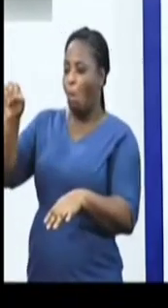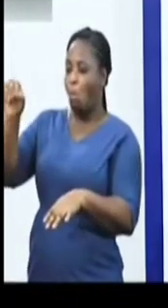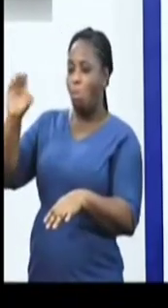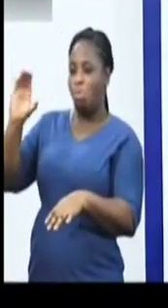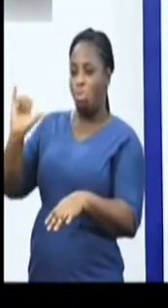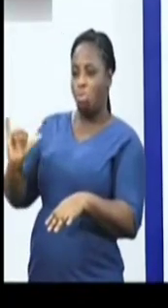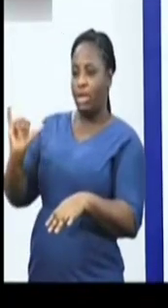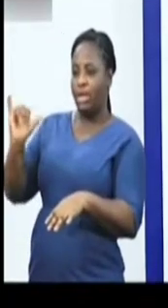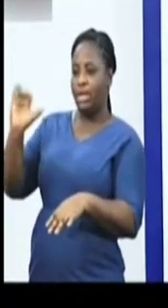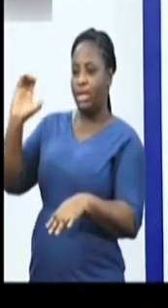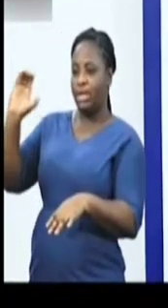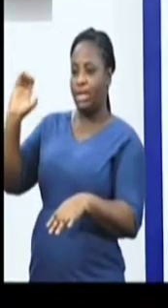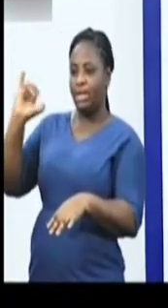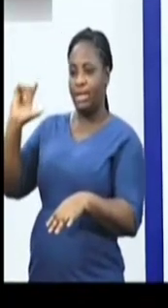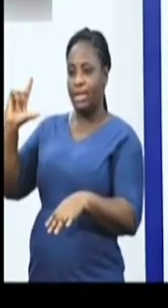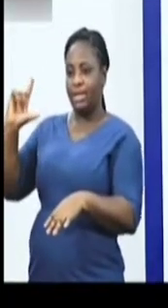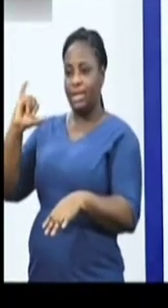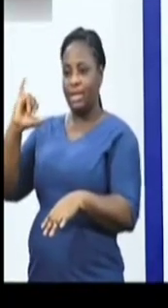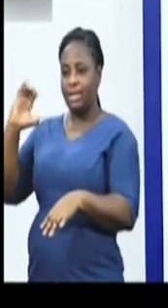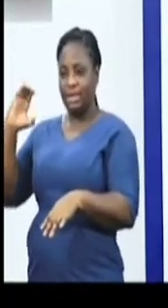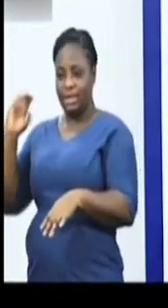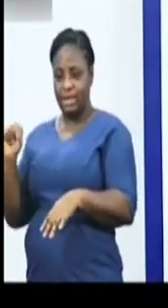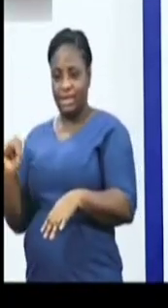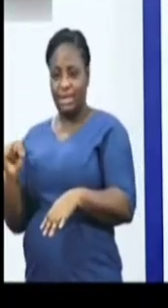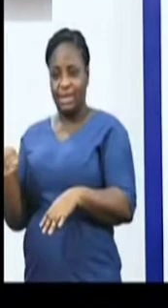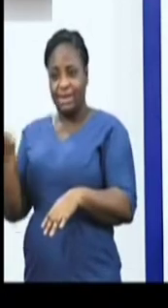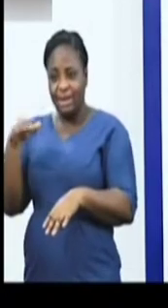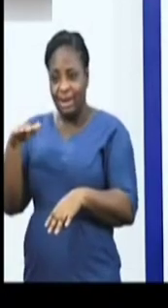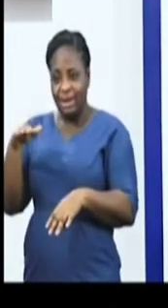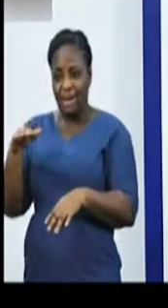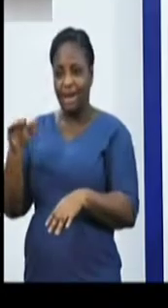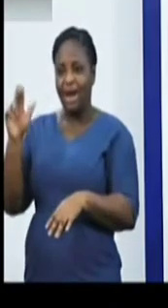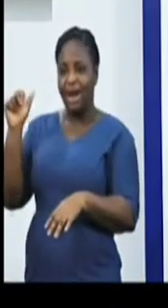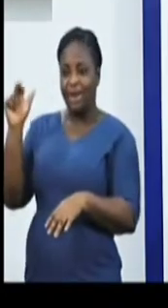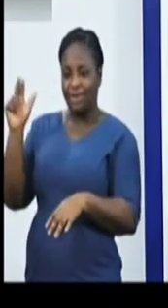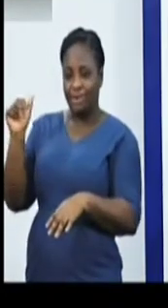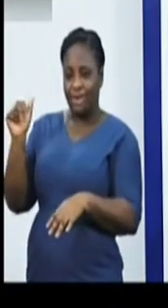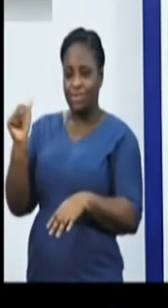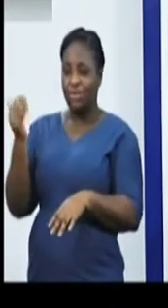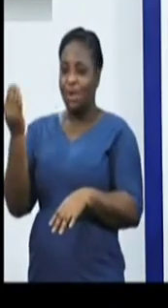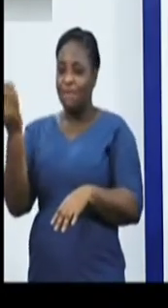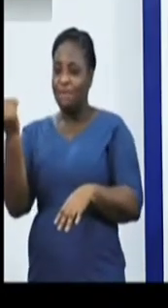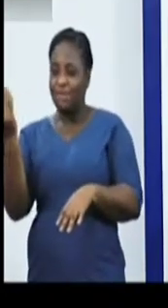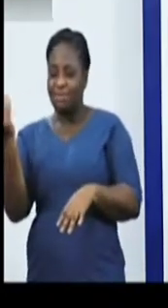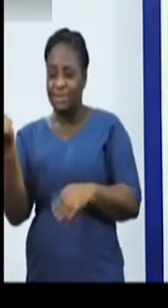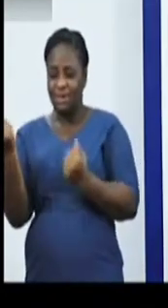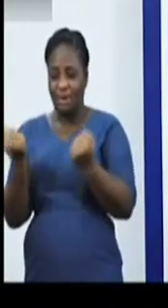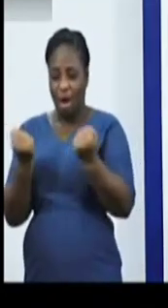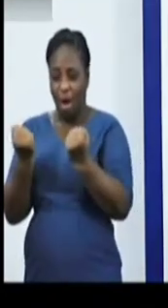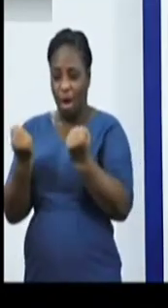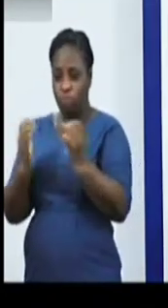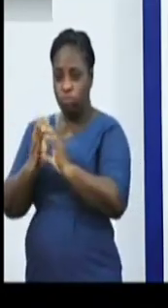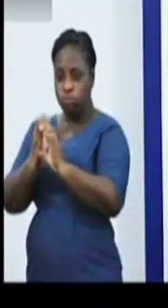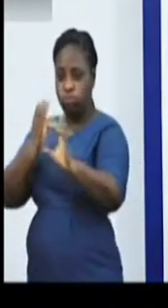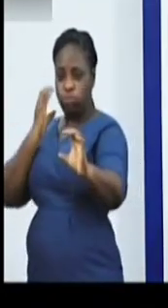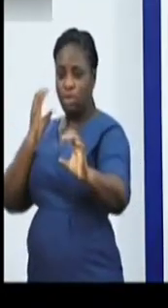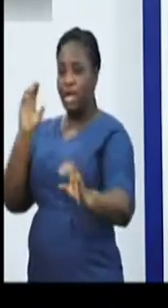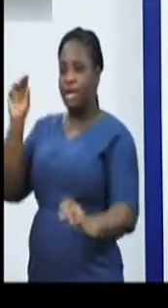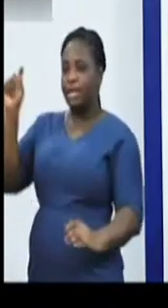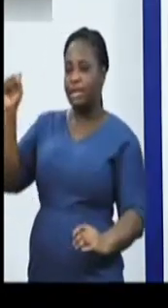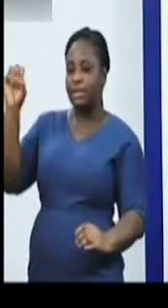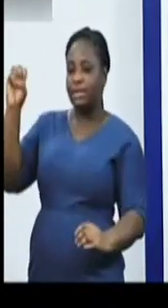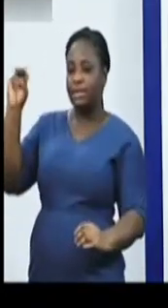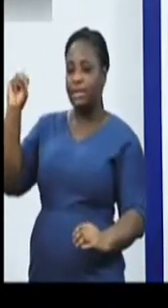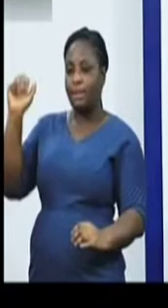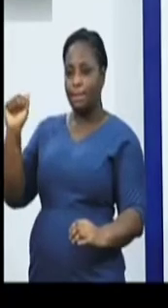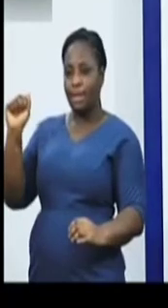Accra from various parts of Accra. So the 15 buses between Accra and Tema are